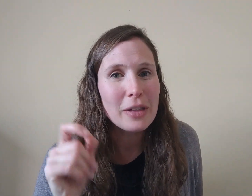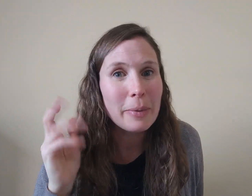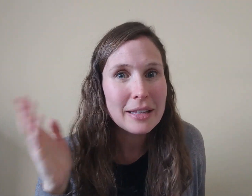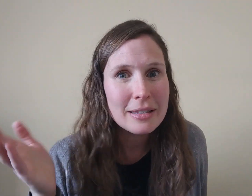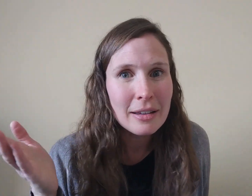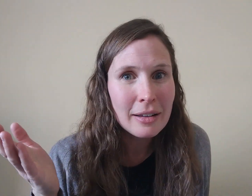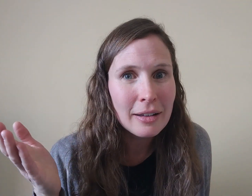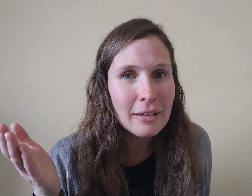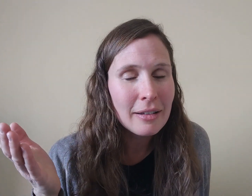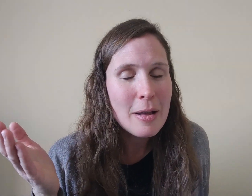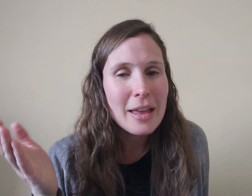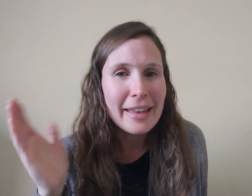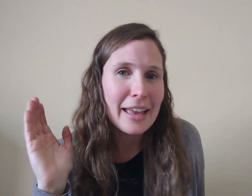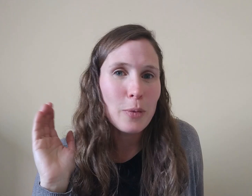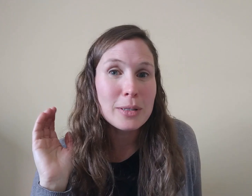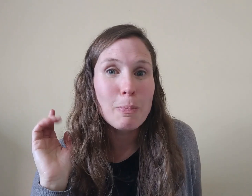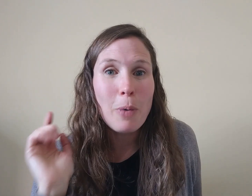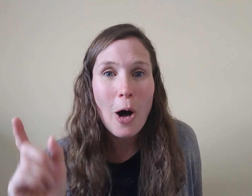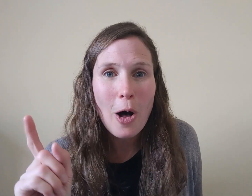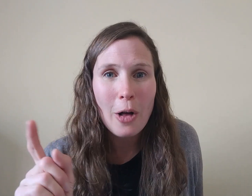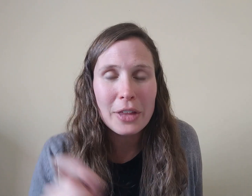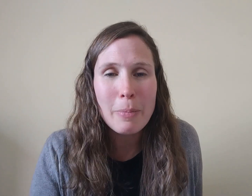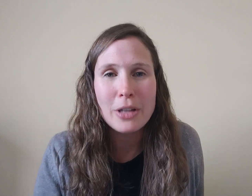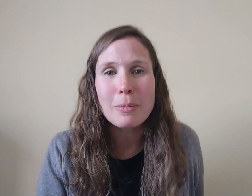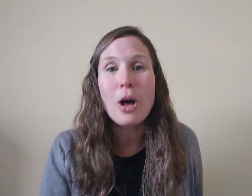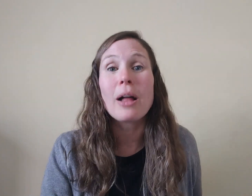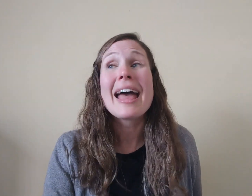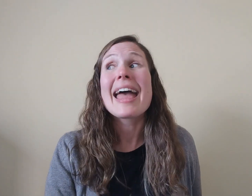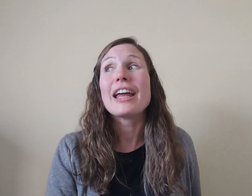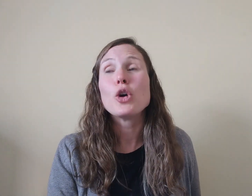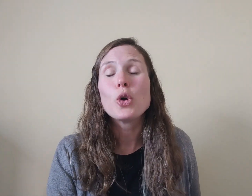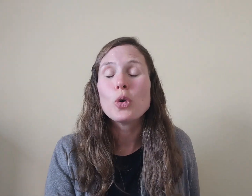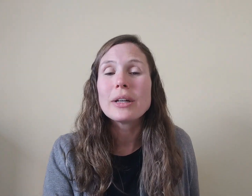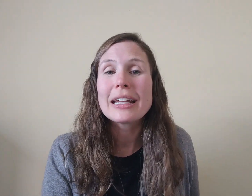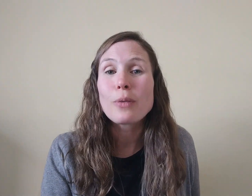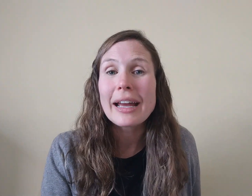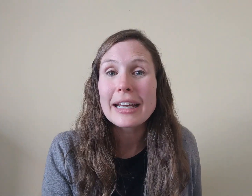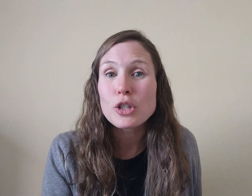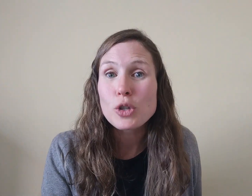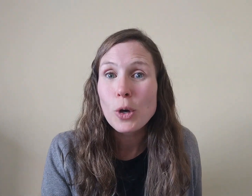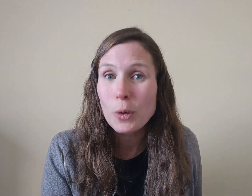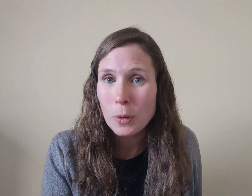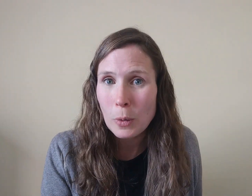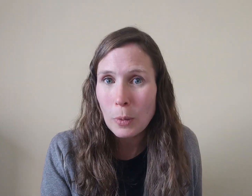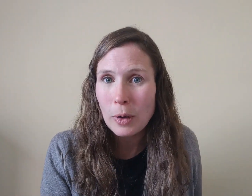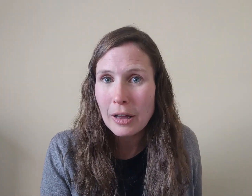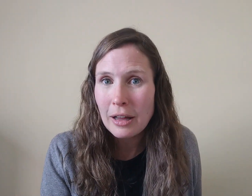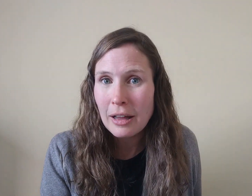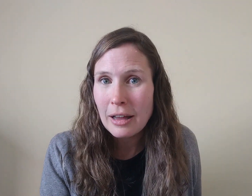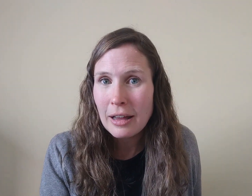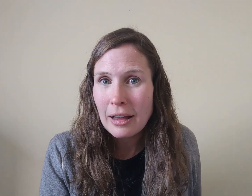wrote the book of Philippians? It was Paul, the Apostle Paul. And who did he write it to?